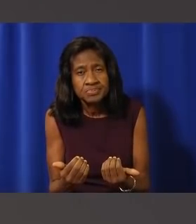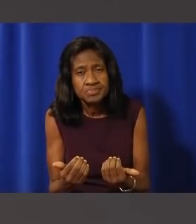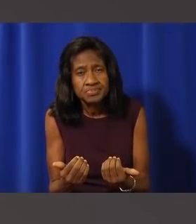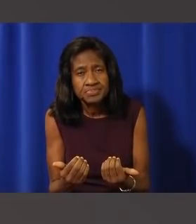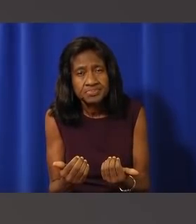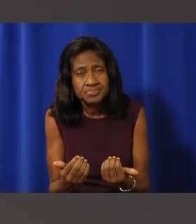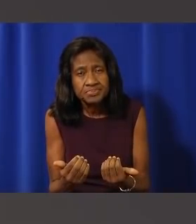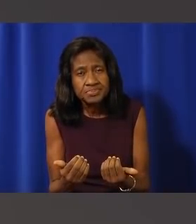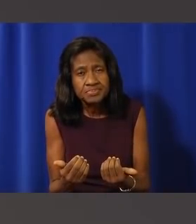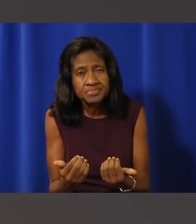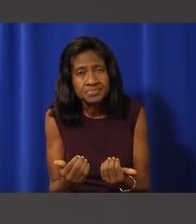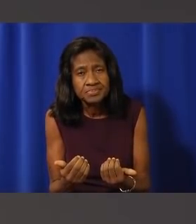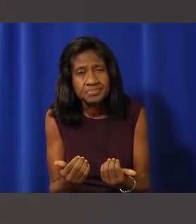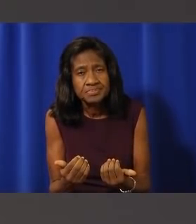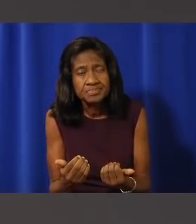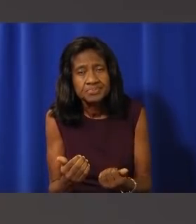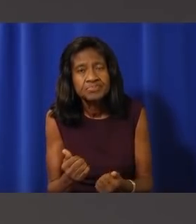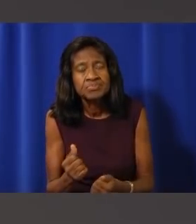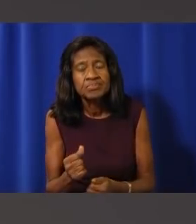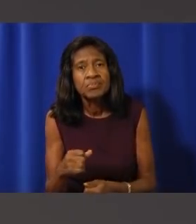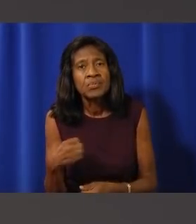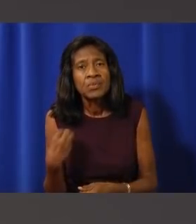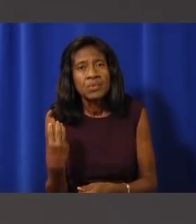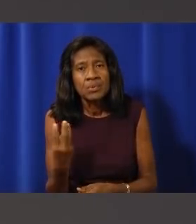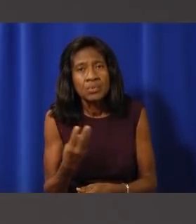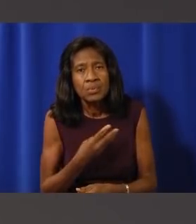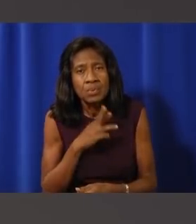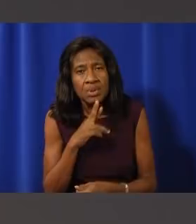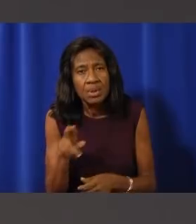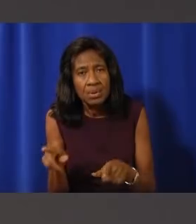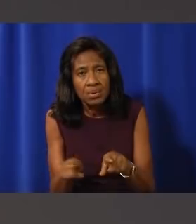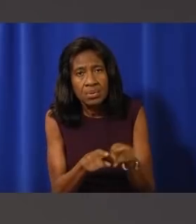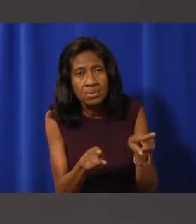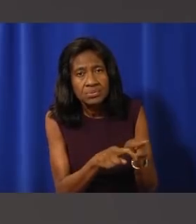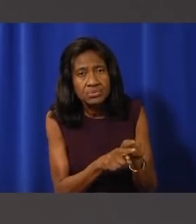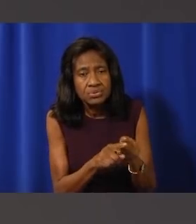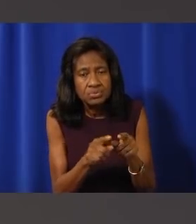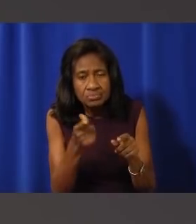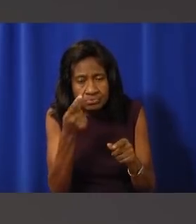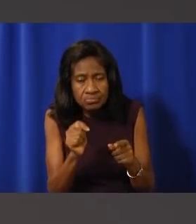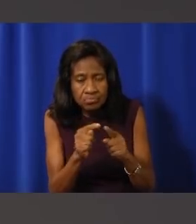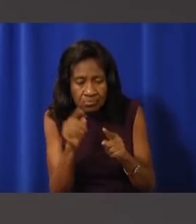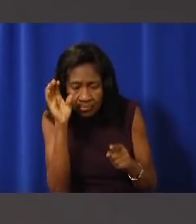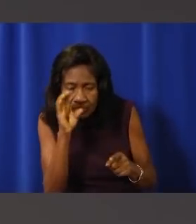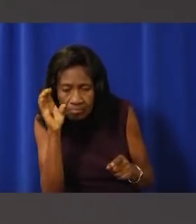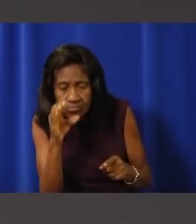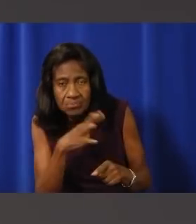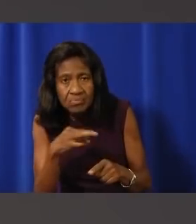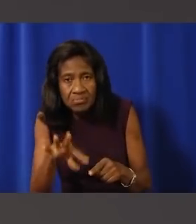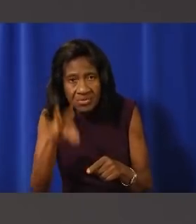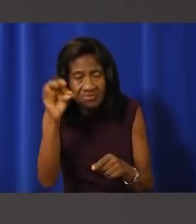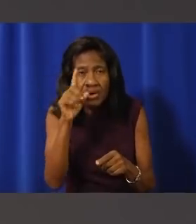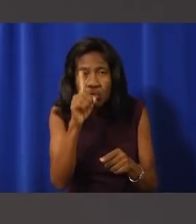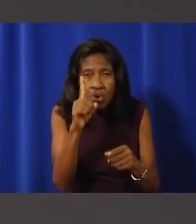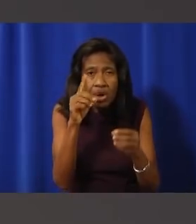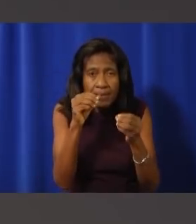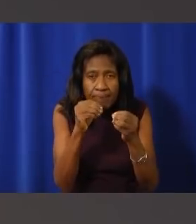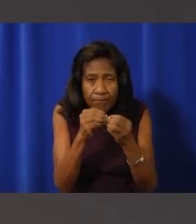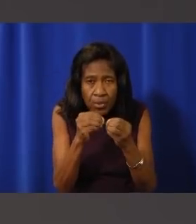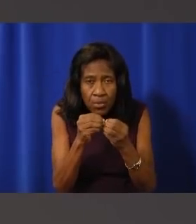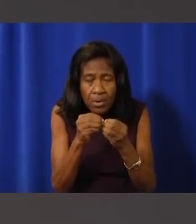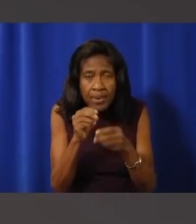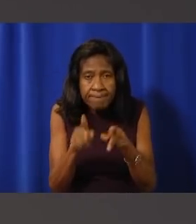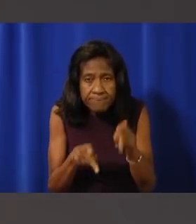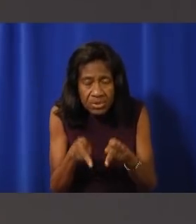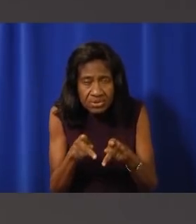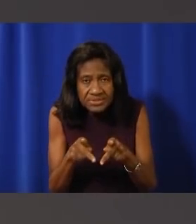sorry, I beg your pardon. We're also contact tracing 1 more individual who is positive, but this contact tracing only